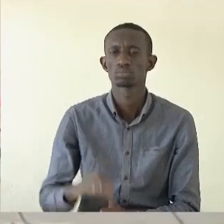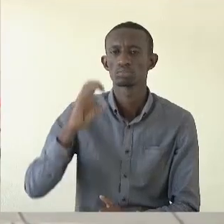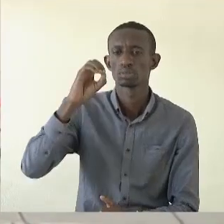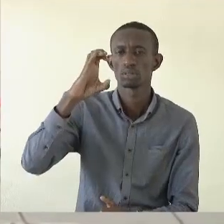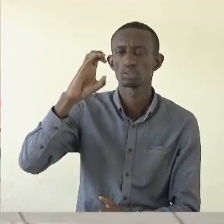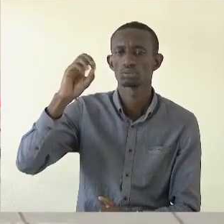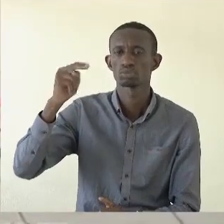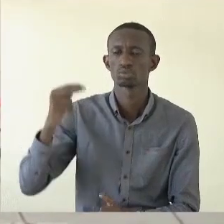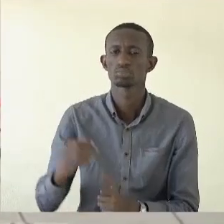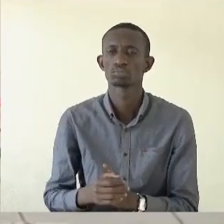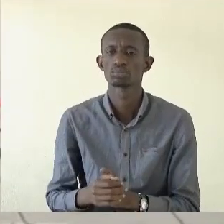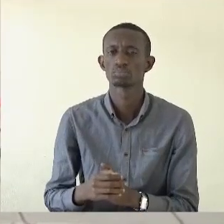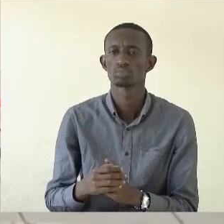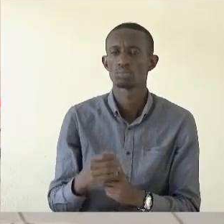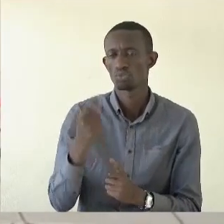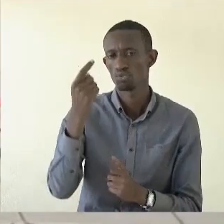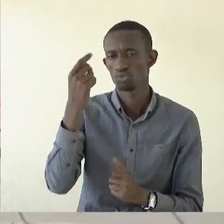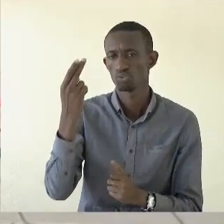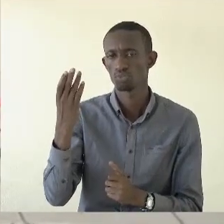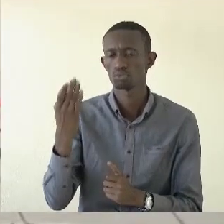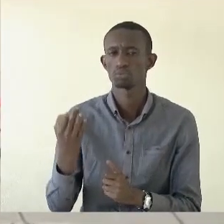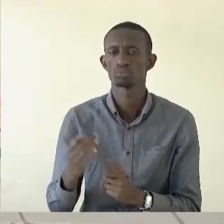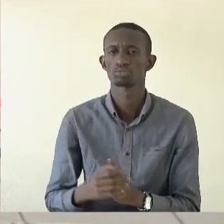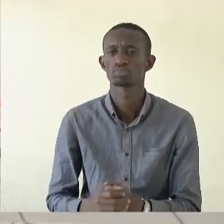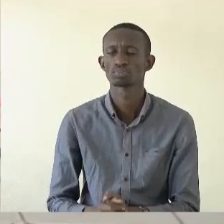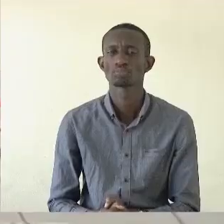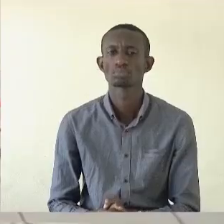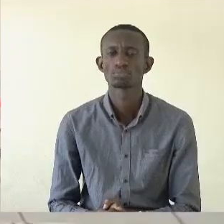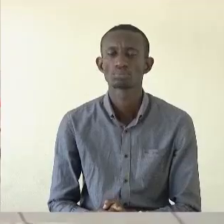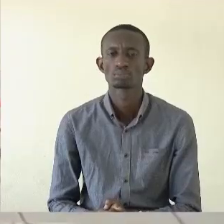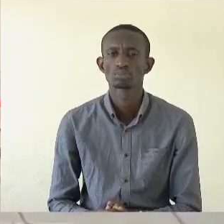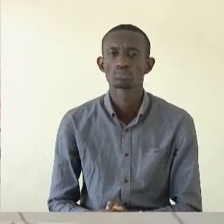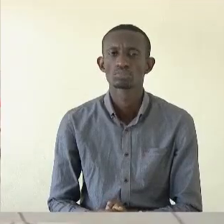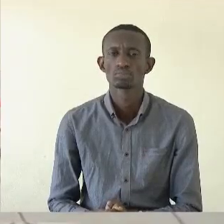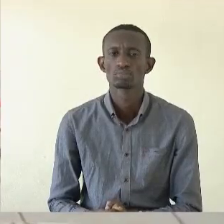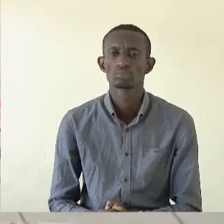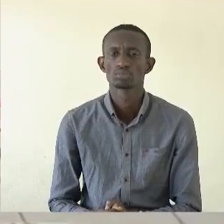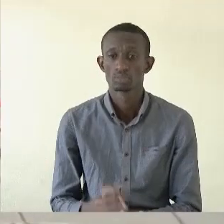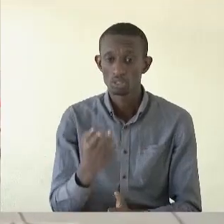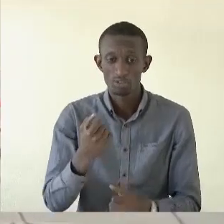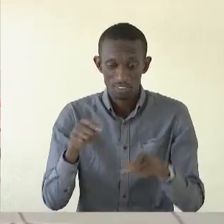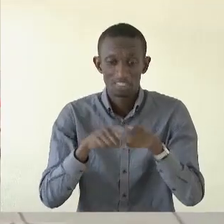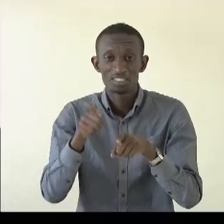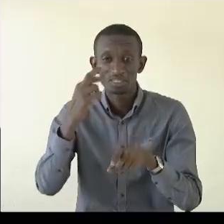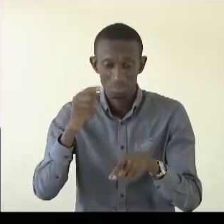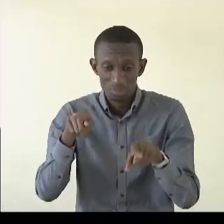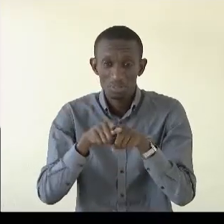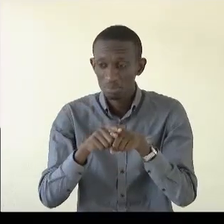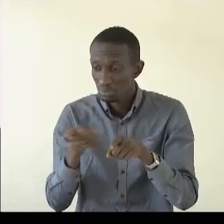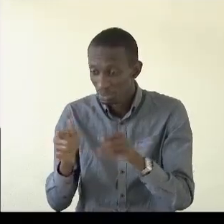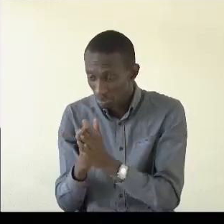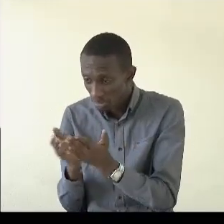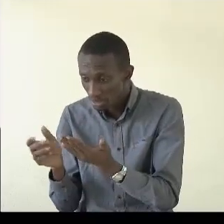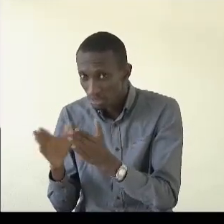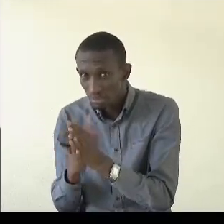ACH2COOH, and giving those three carboxylic acids. Do you have the same answers that we